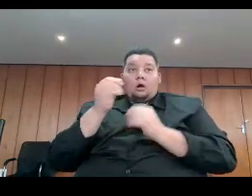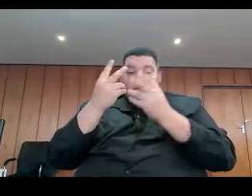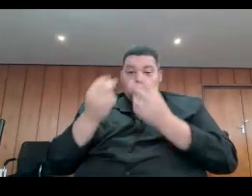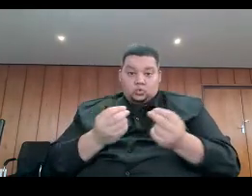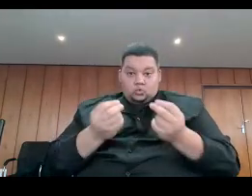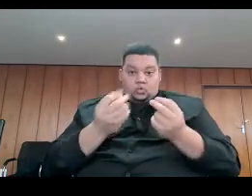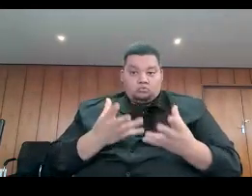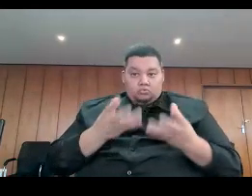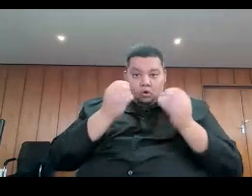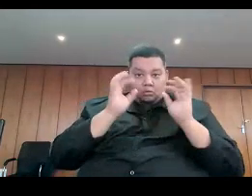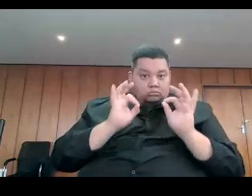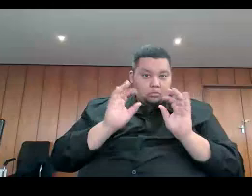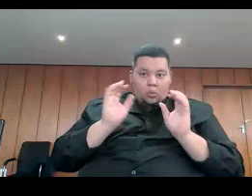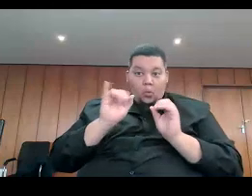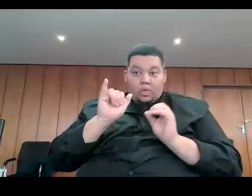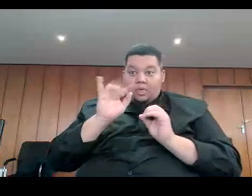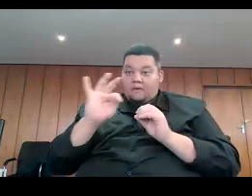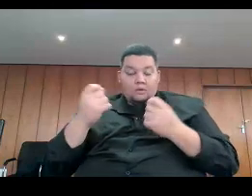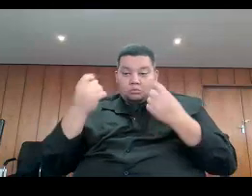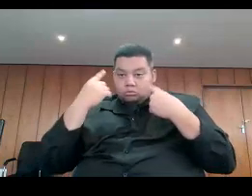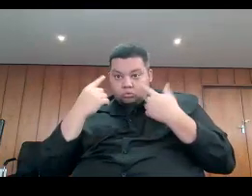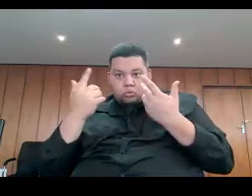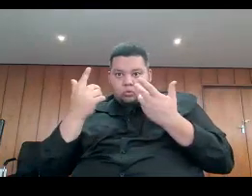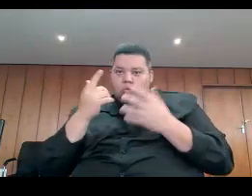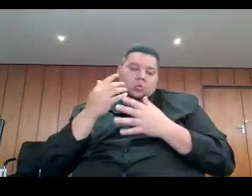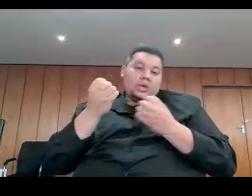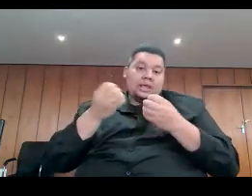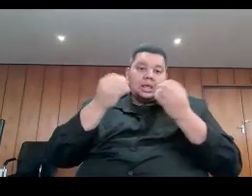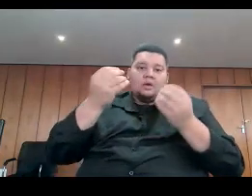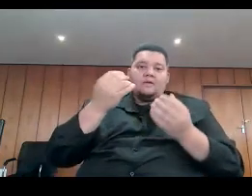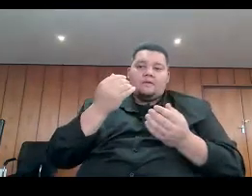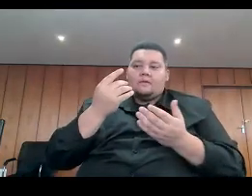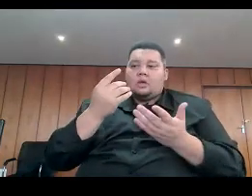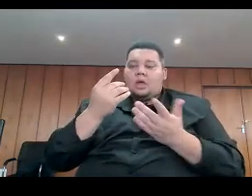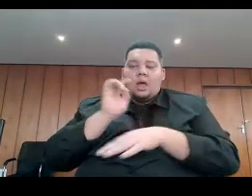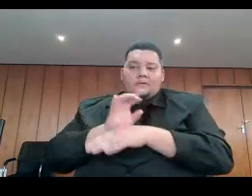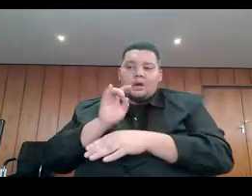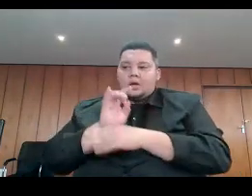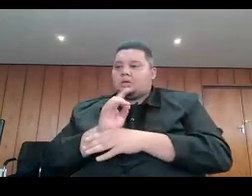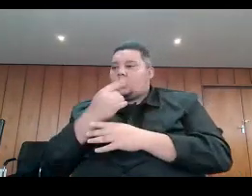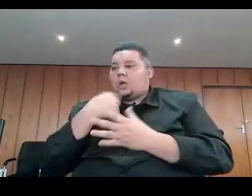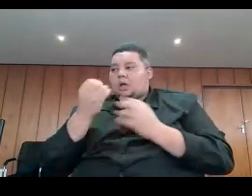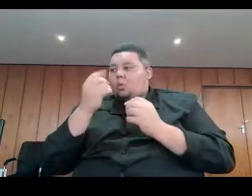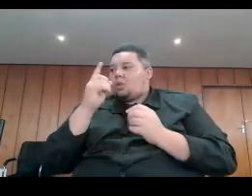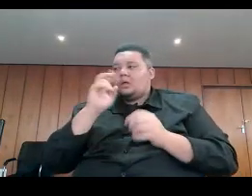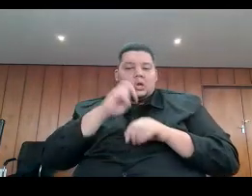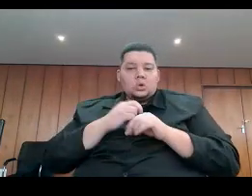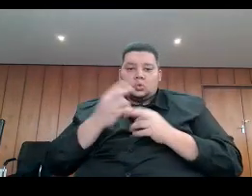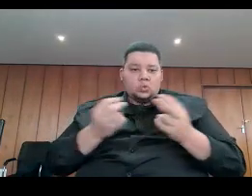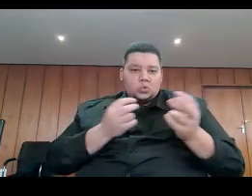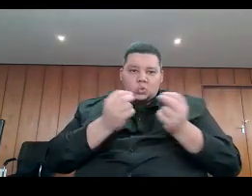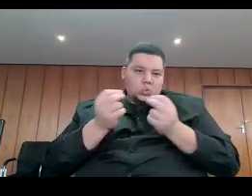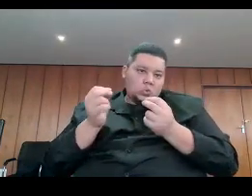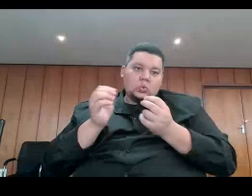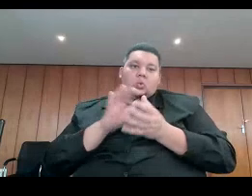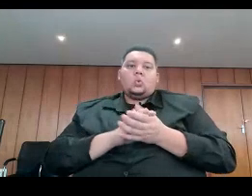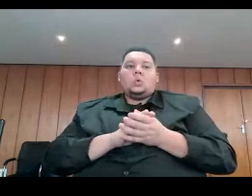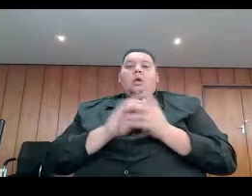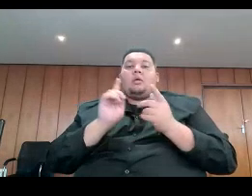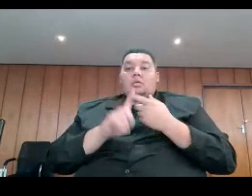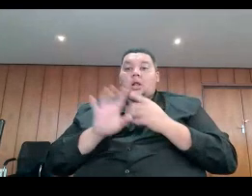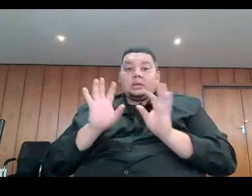you got it? No. And if they don't, we've tried to give them advice on where they can get or what they must do, right? Because,